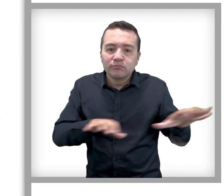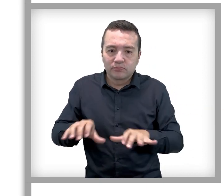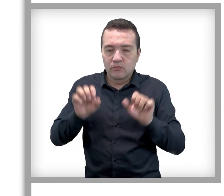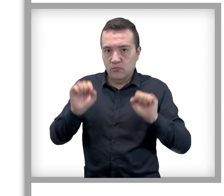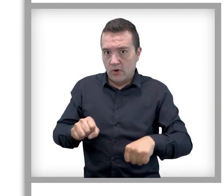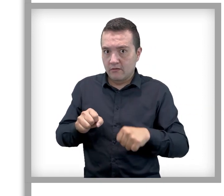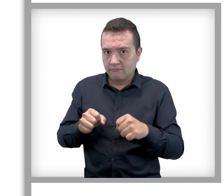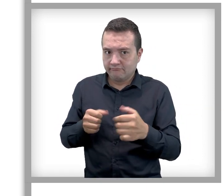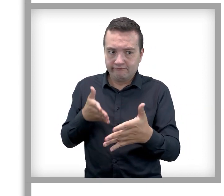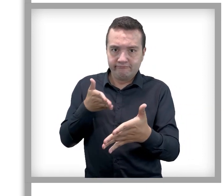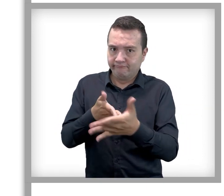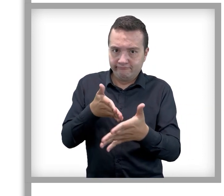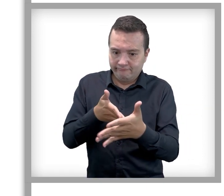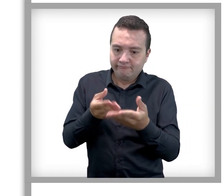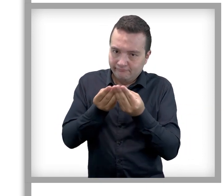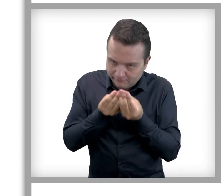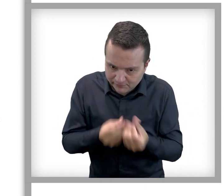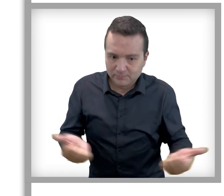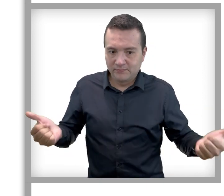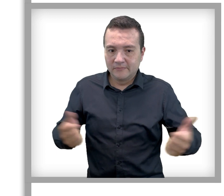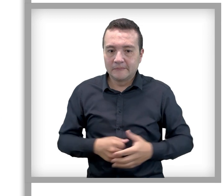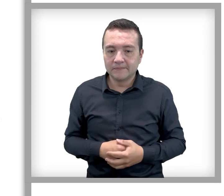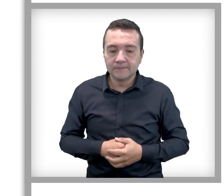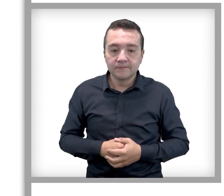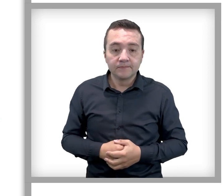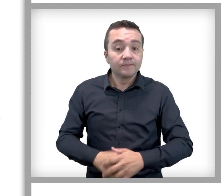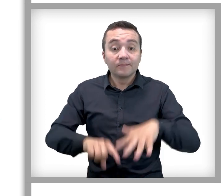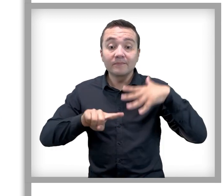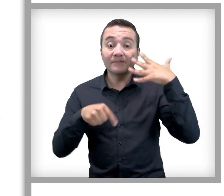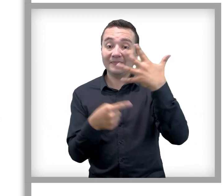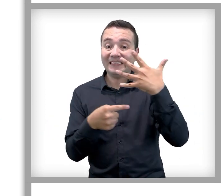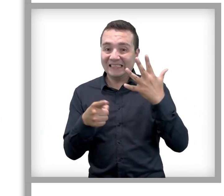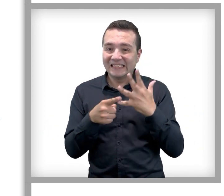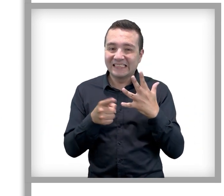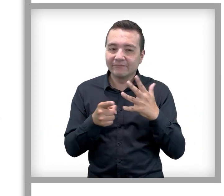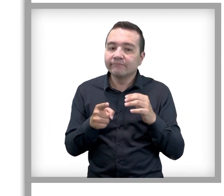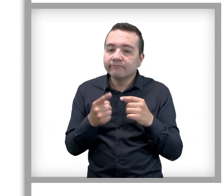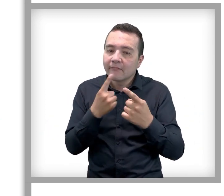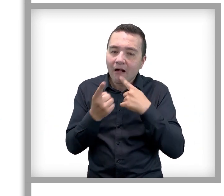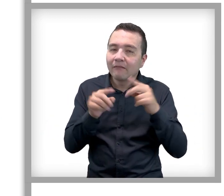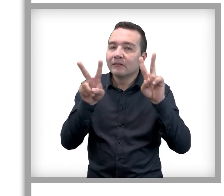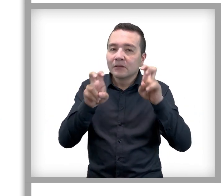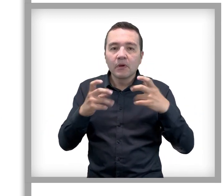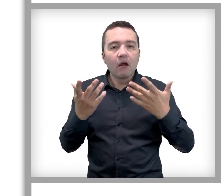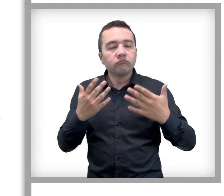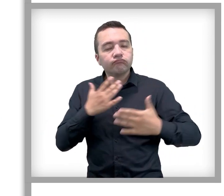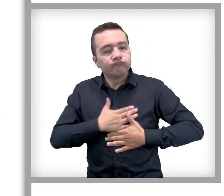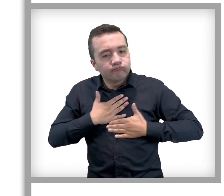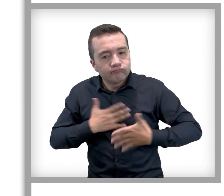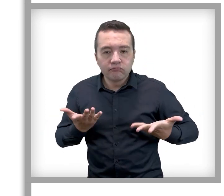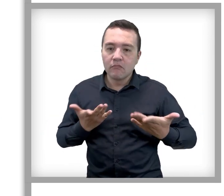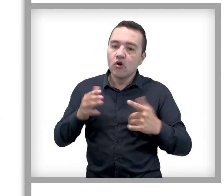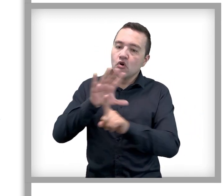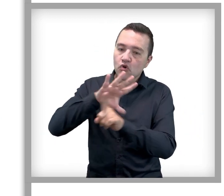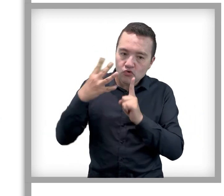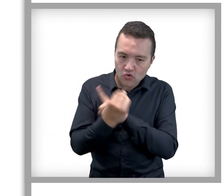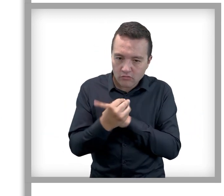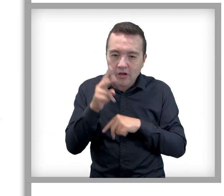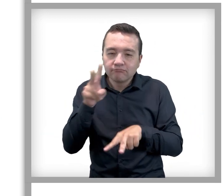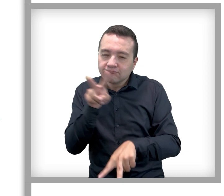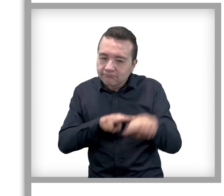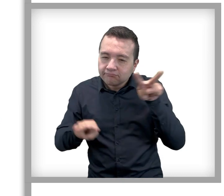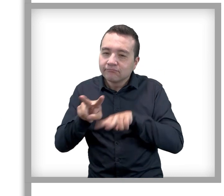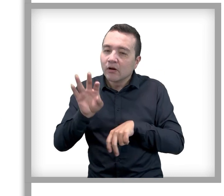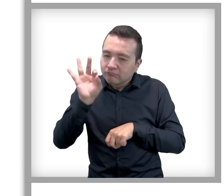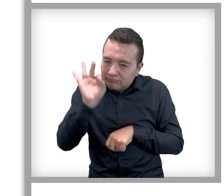to reach places and participate in all activities, including transport. Everyone must be able to enjoy their